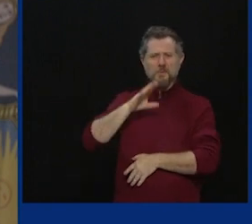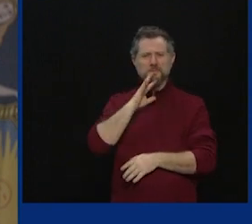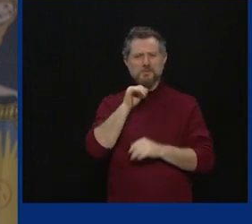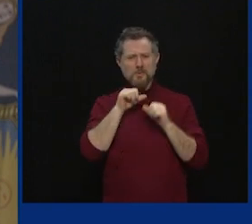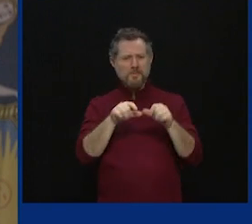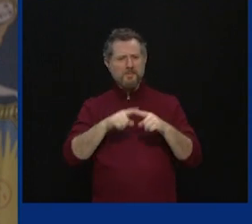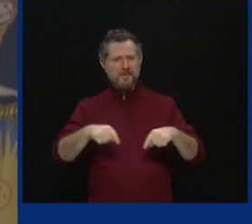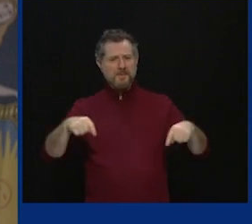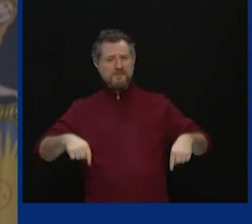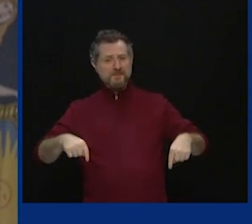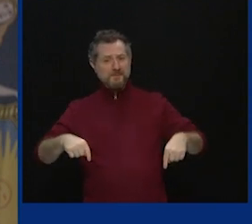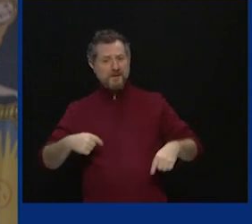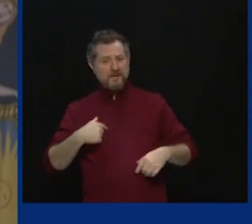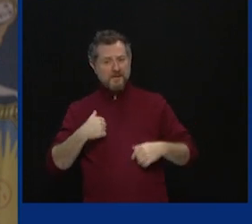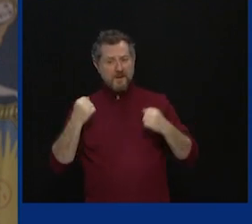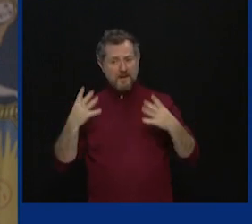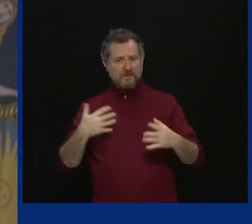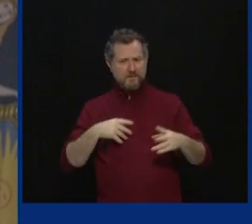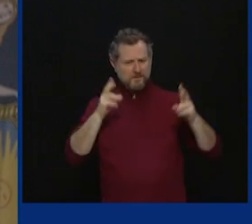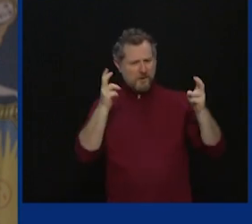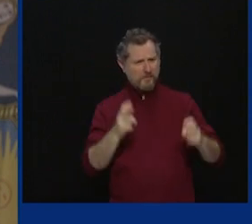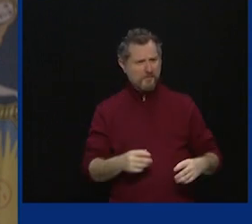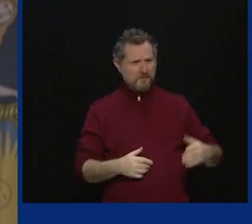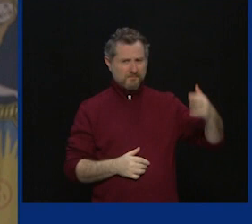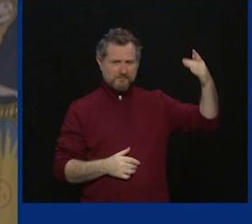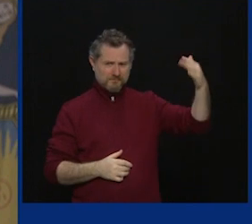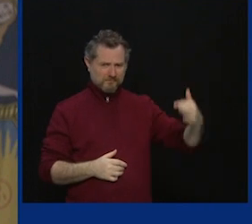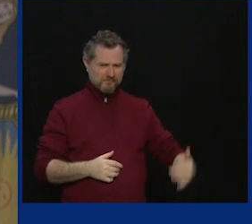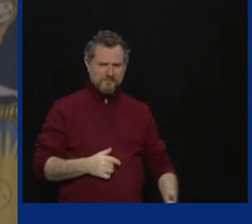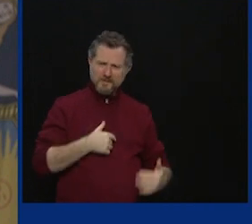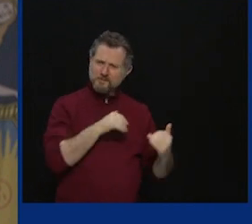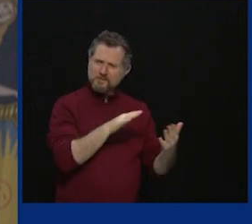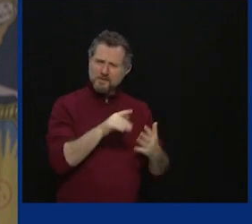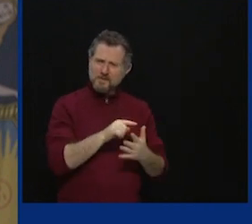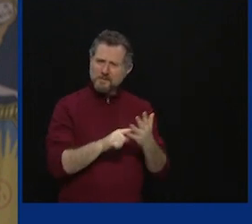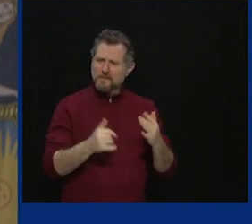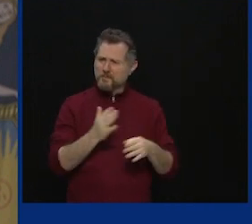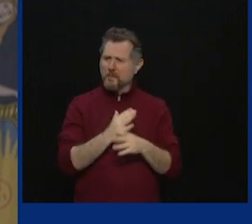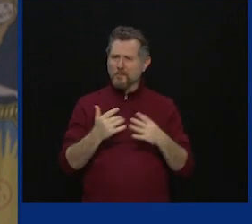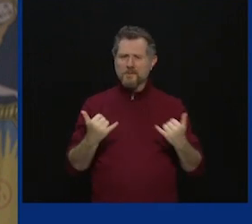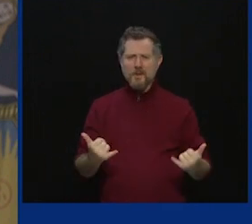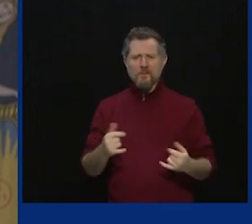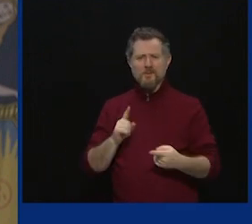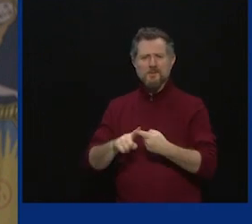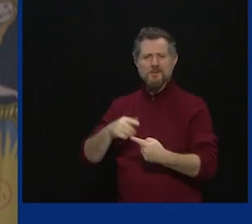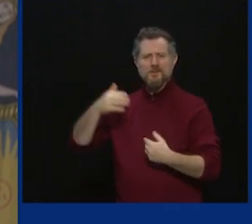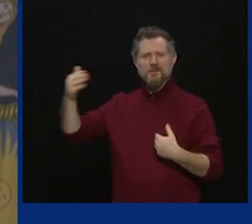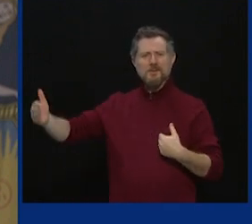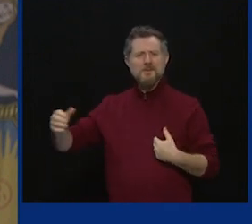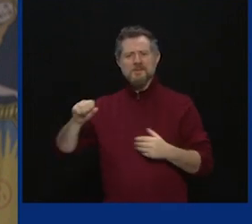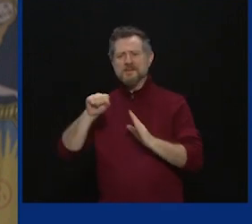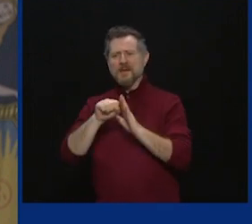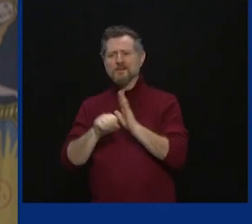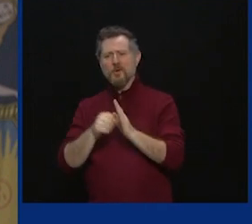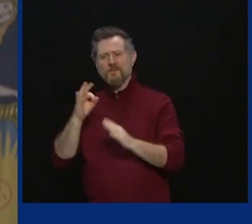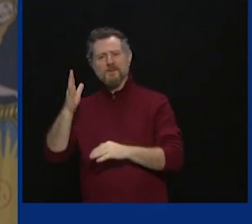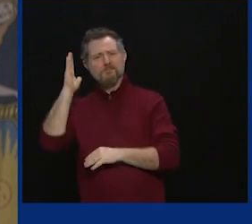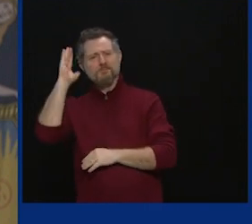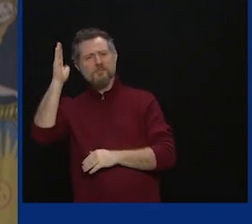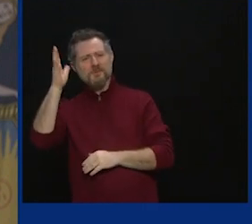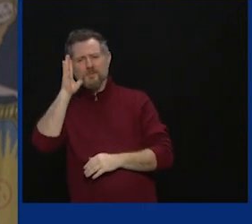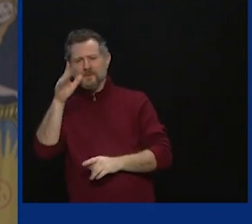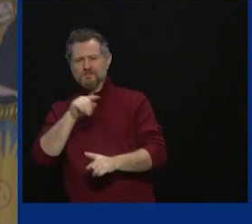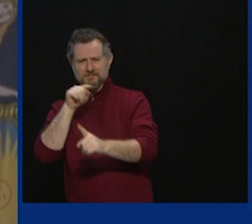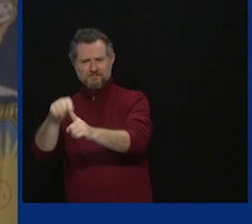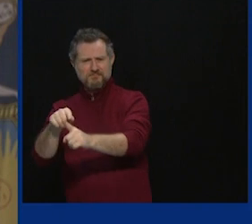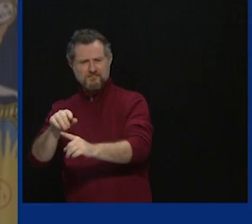be executed upon between now and our State of the State, and our State of the State will give a very clear vision of where I'm heading. So there will be a time